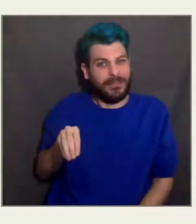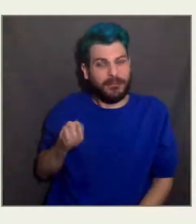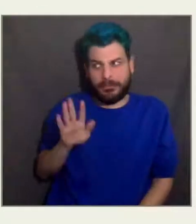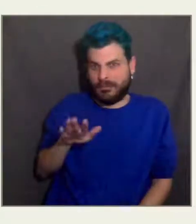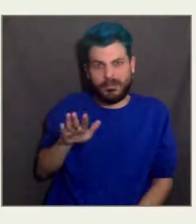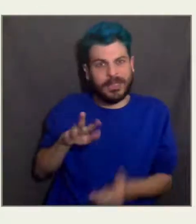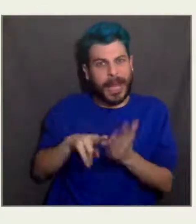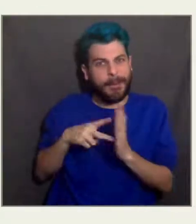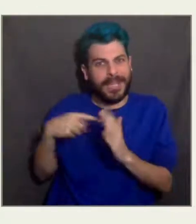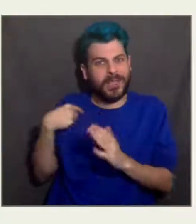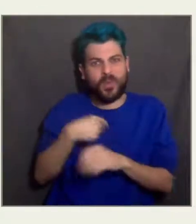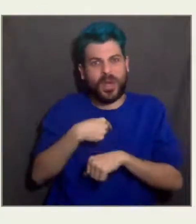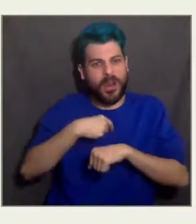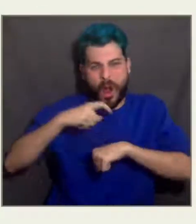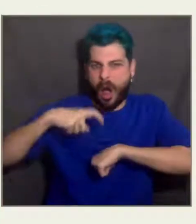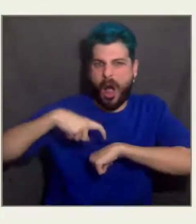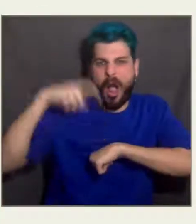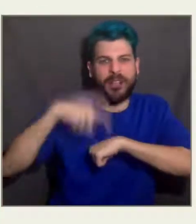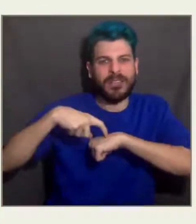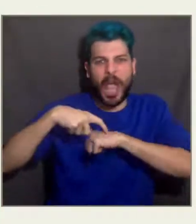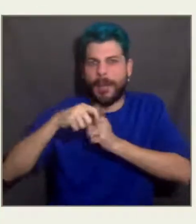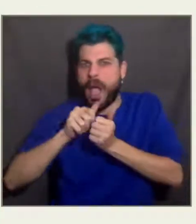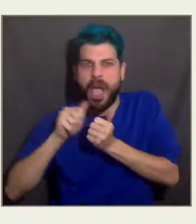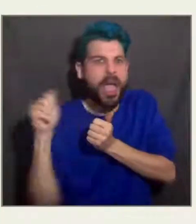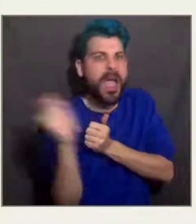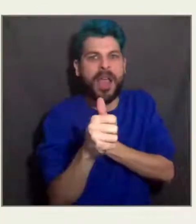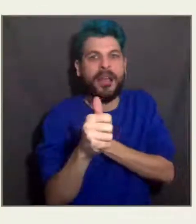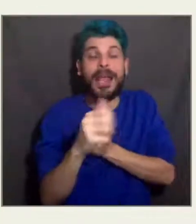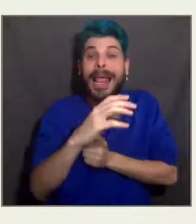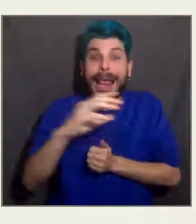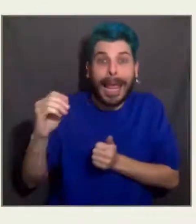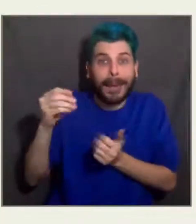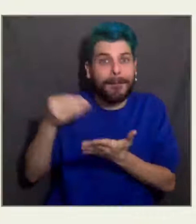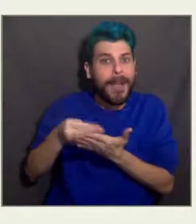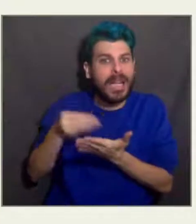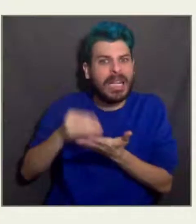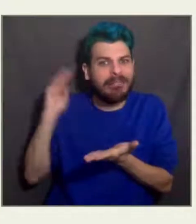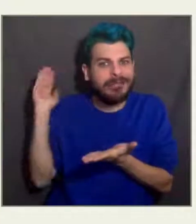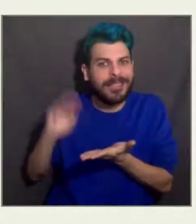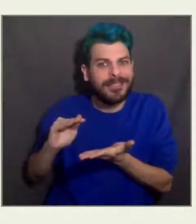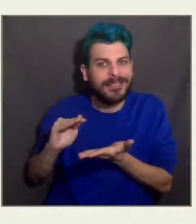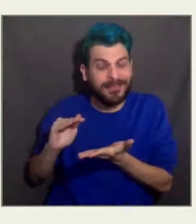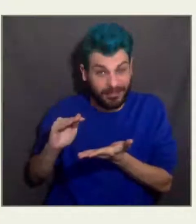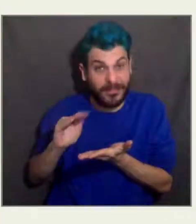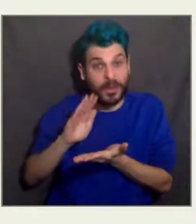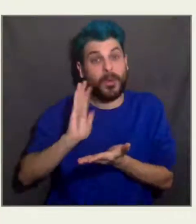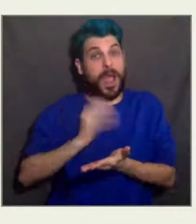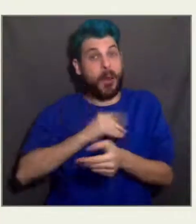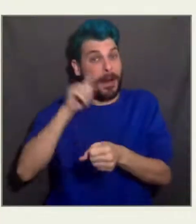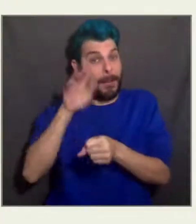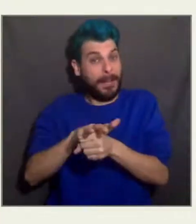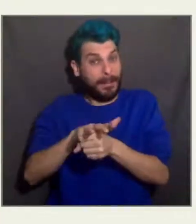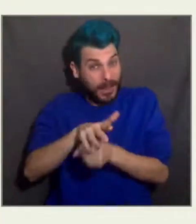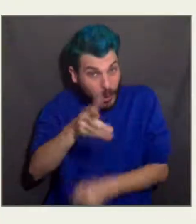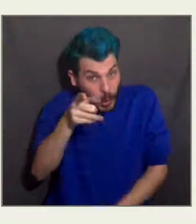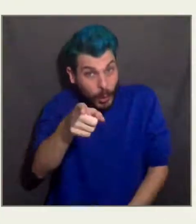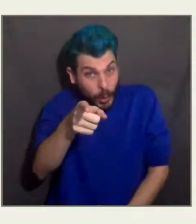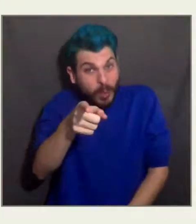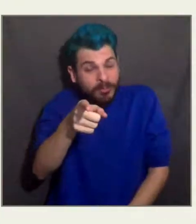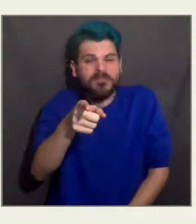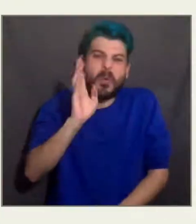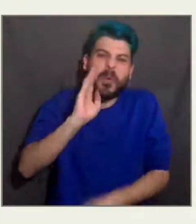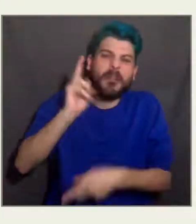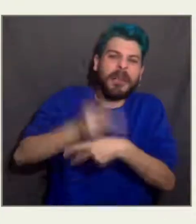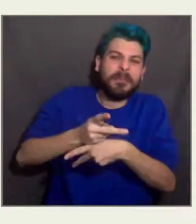to outperform our commitments to the voters. Change is happening, thanks to your support, but some things